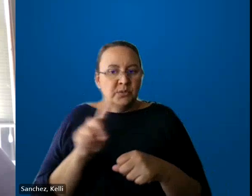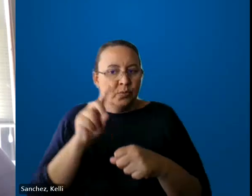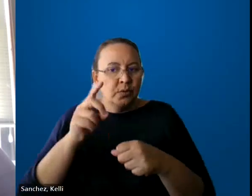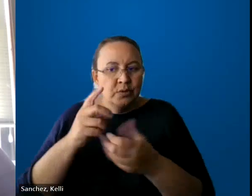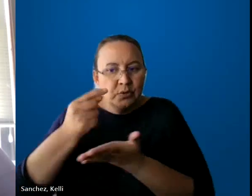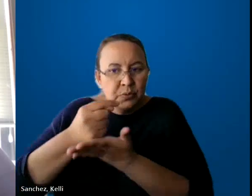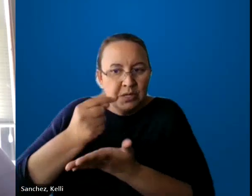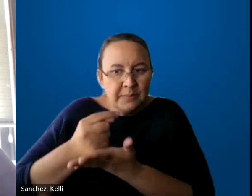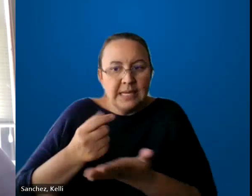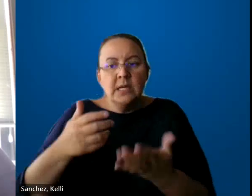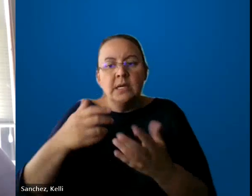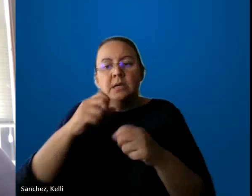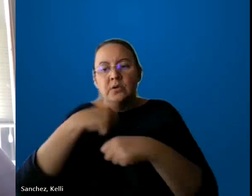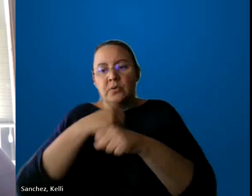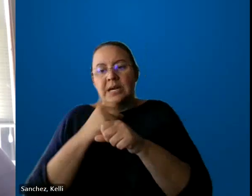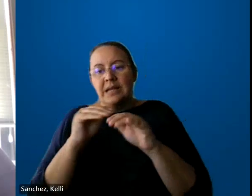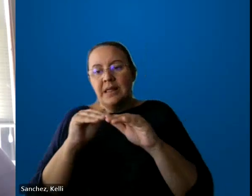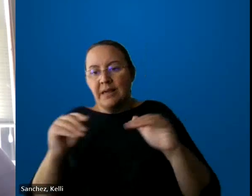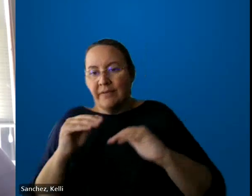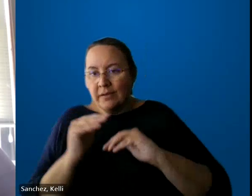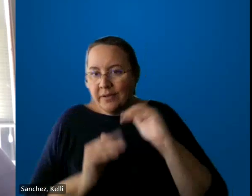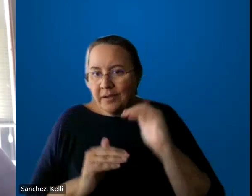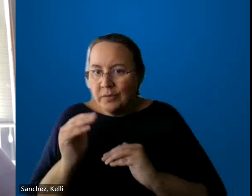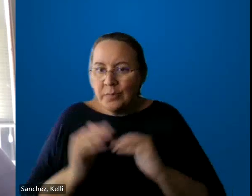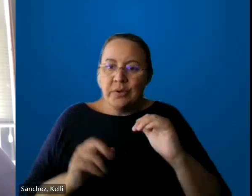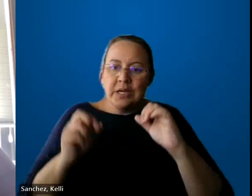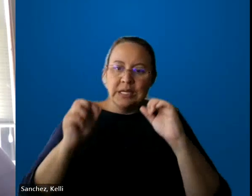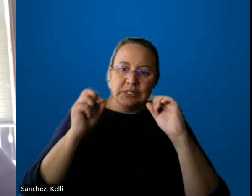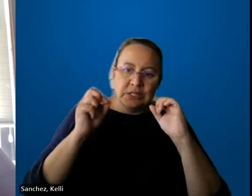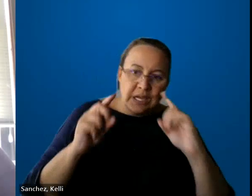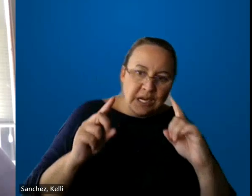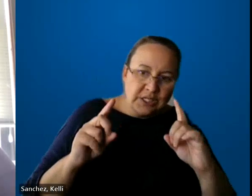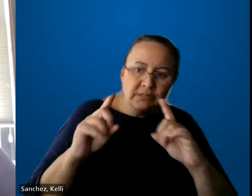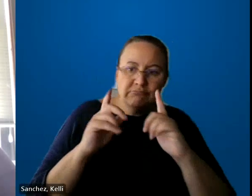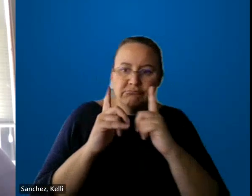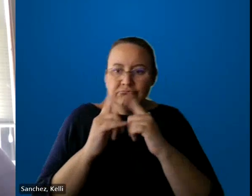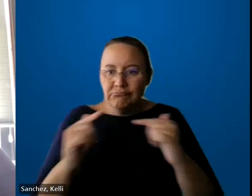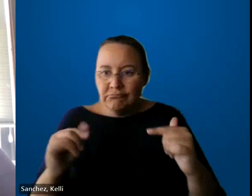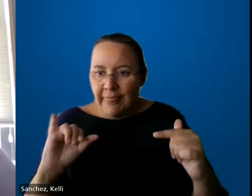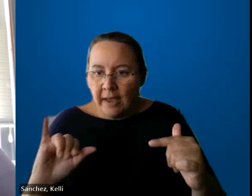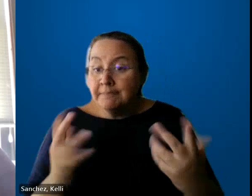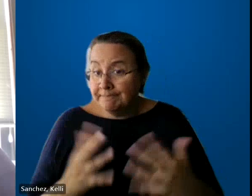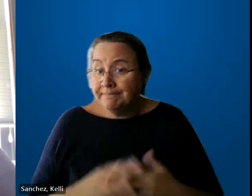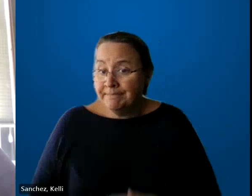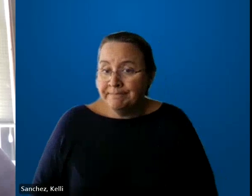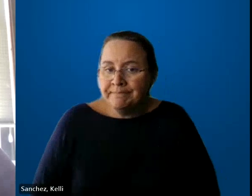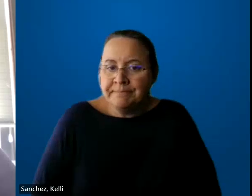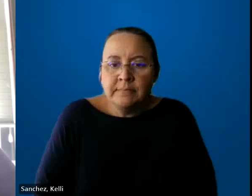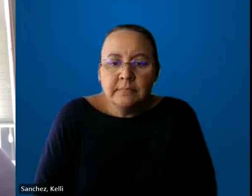asking, creating a level of comfortability, education, things like that.